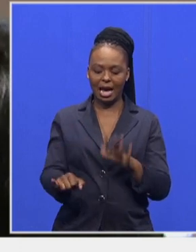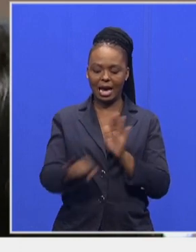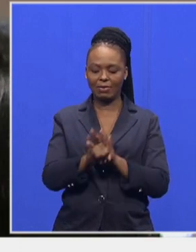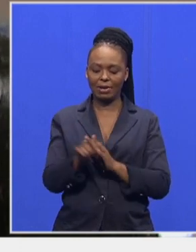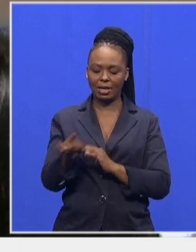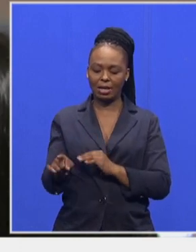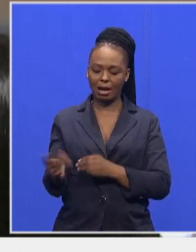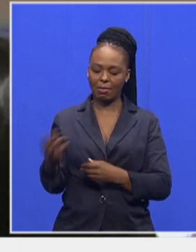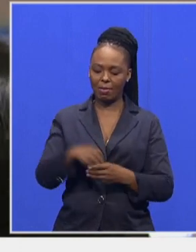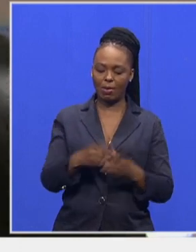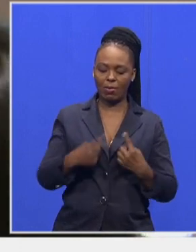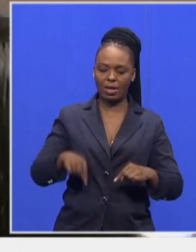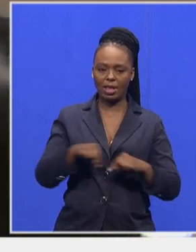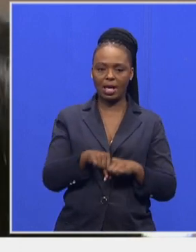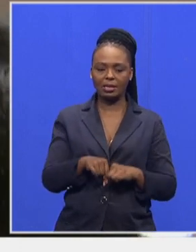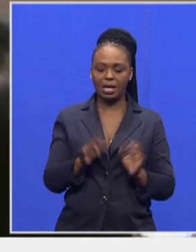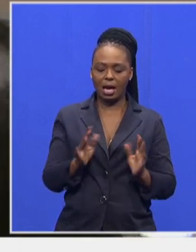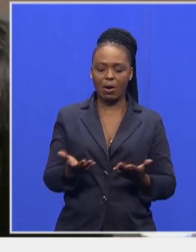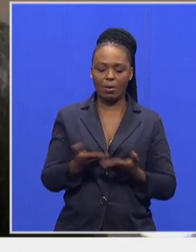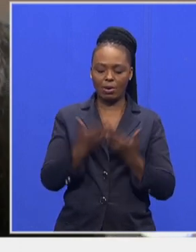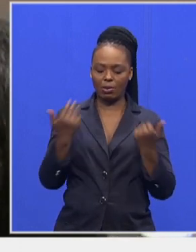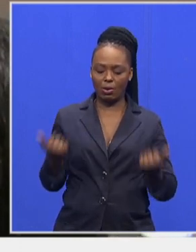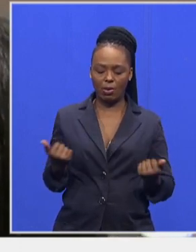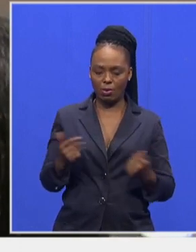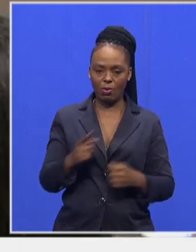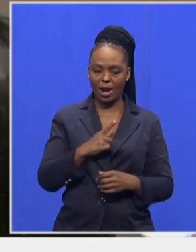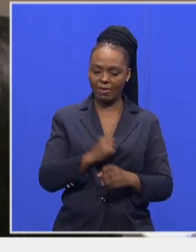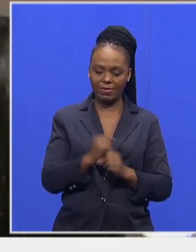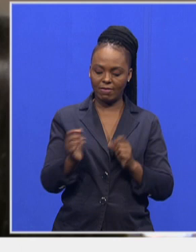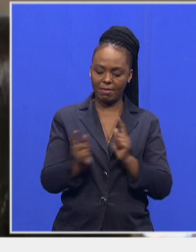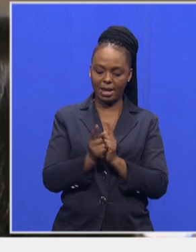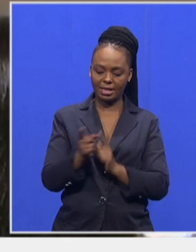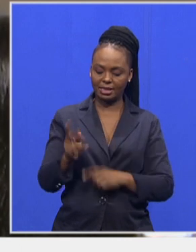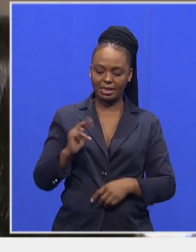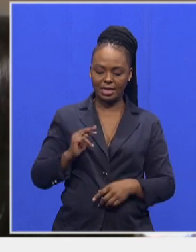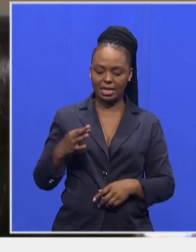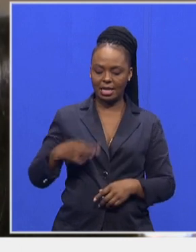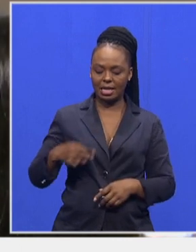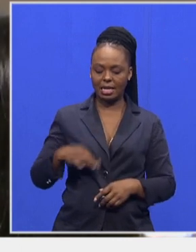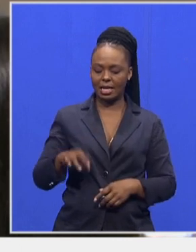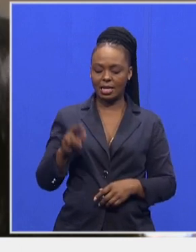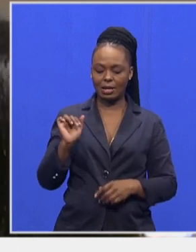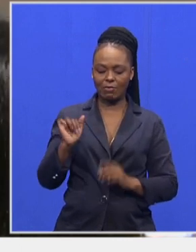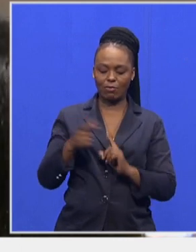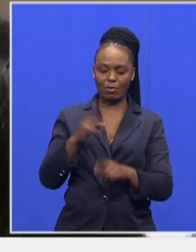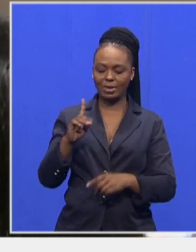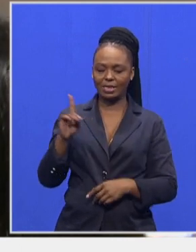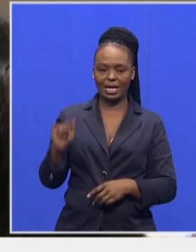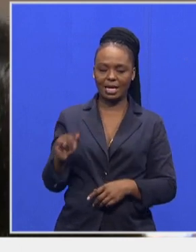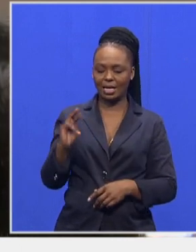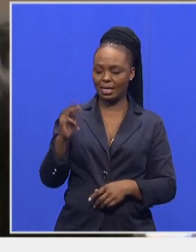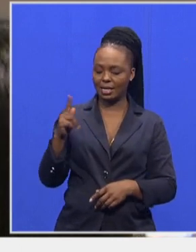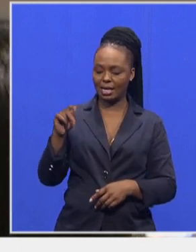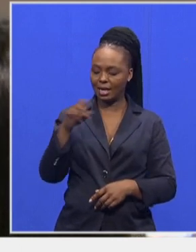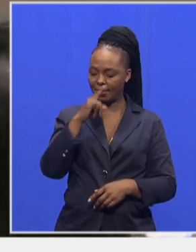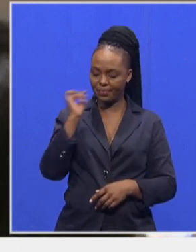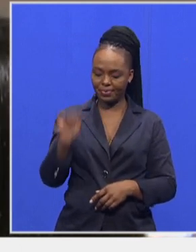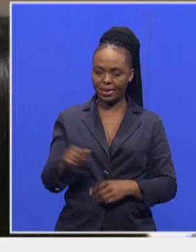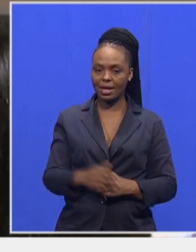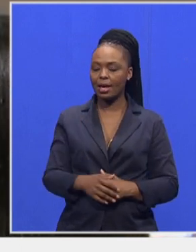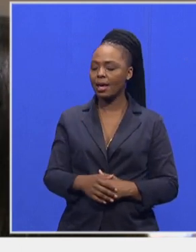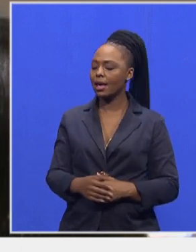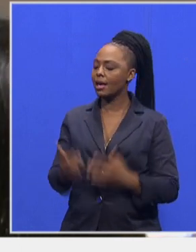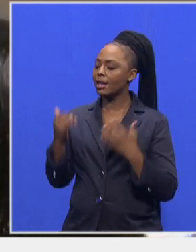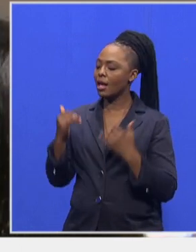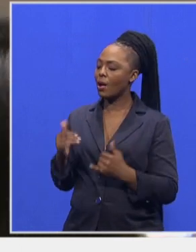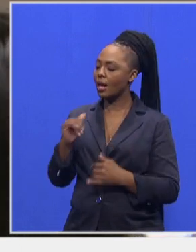with us. I don't know. It's unfortunate. To those who might feel that, but listen, the ANC must